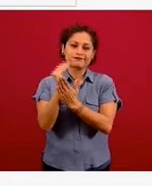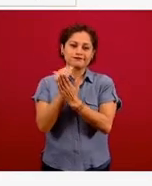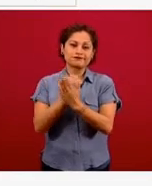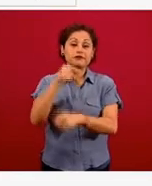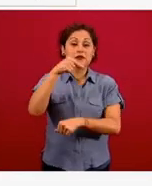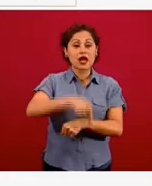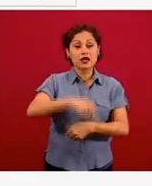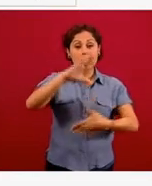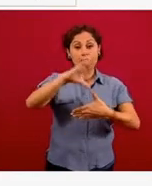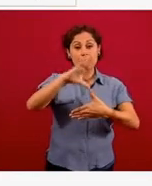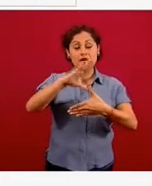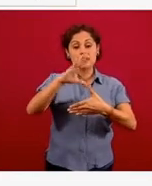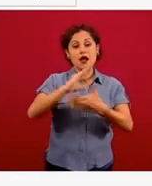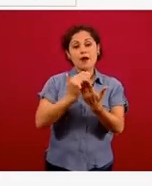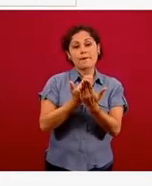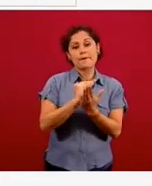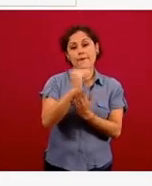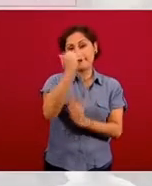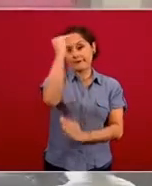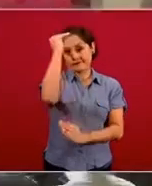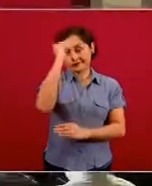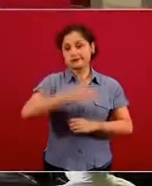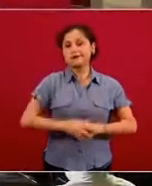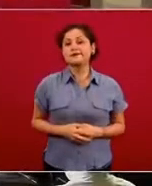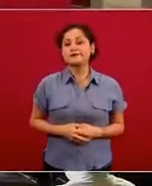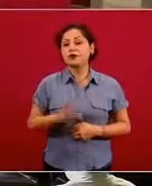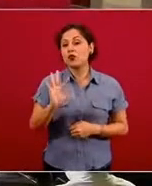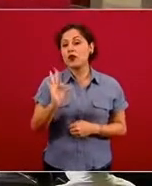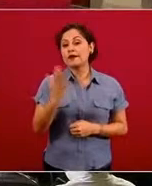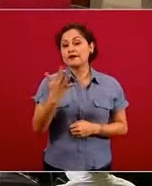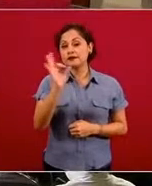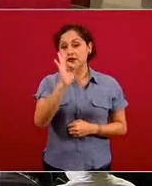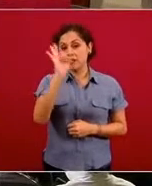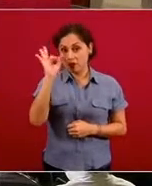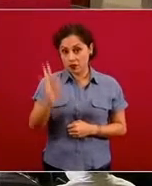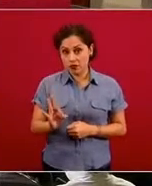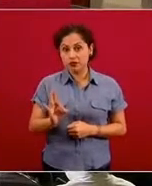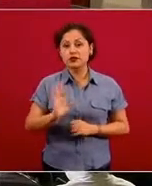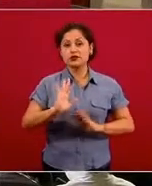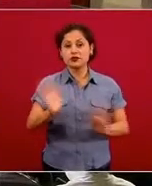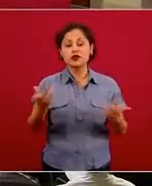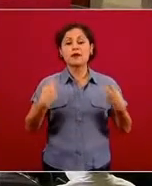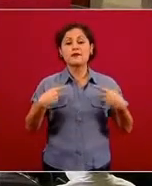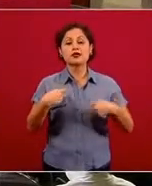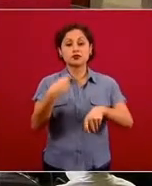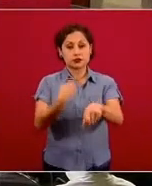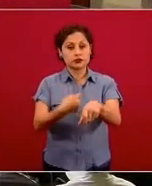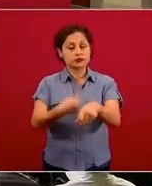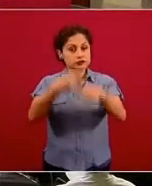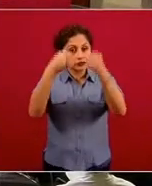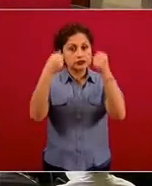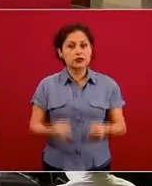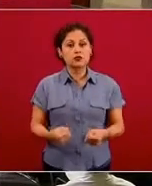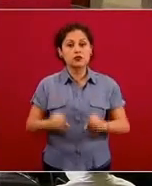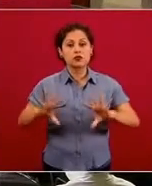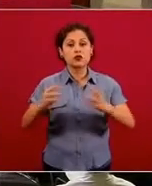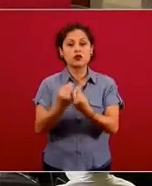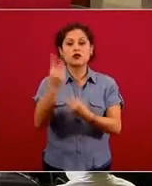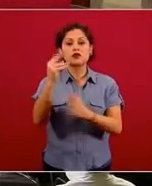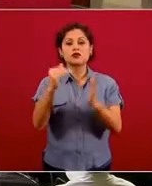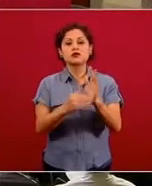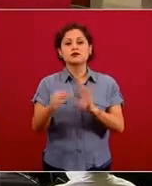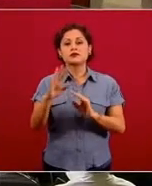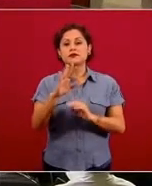Europe, que the nosotros vamos European en region is ascenso. coming out of the pandemic, is 45% de los going casos down on the curve, confirmados but we are going up still. We're entering the